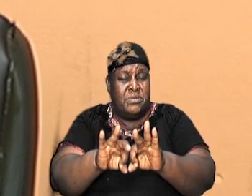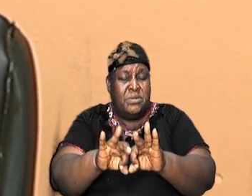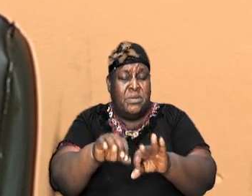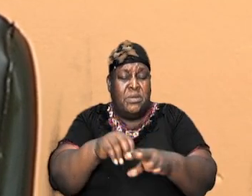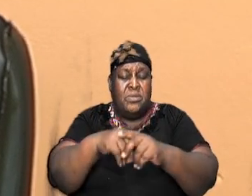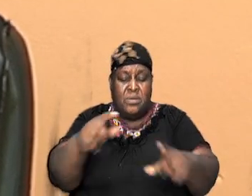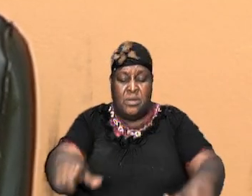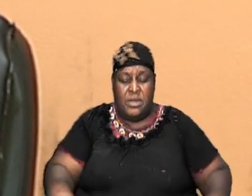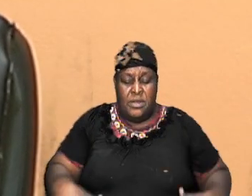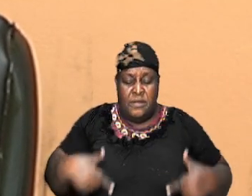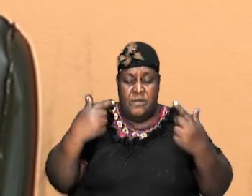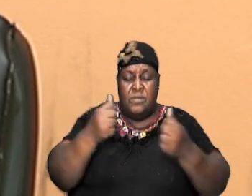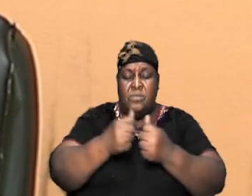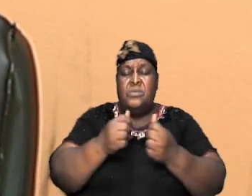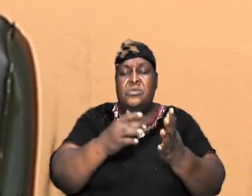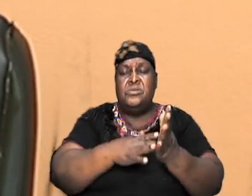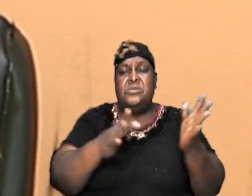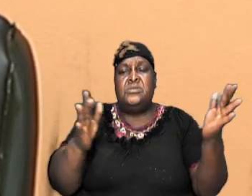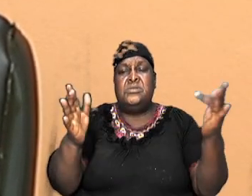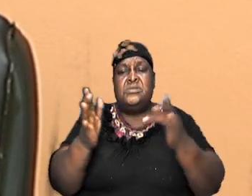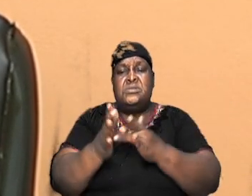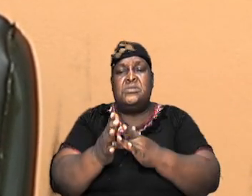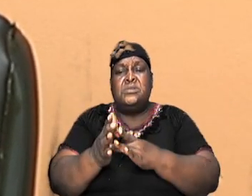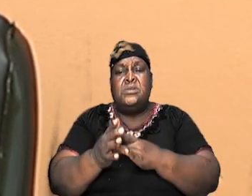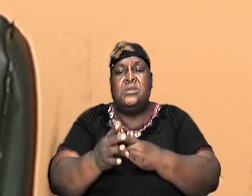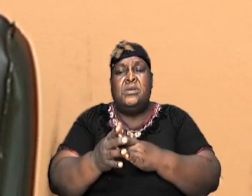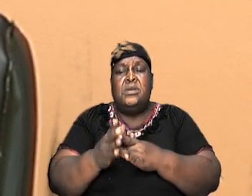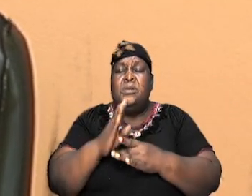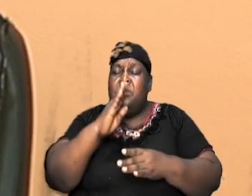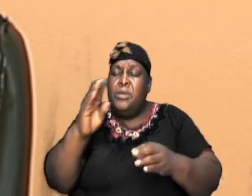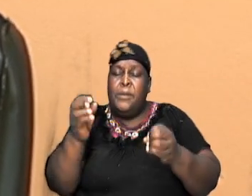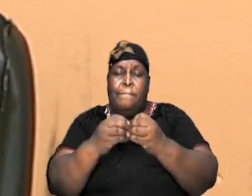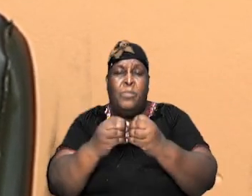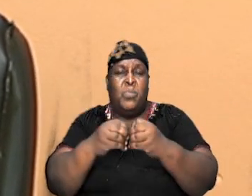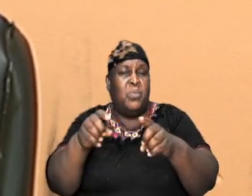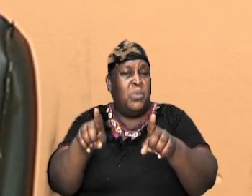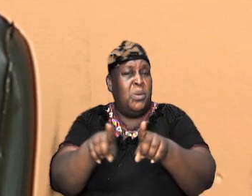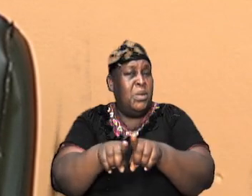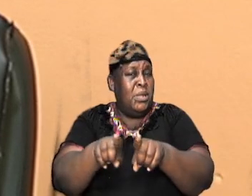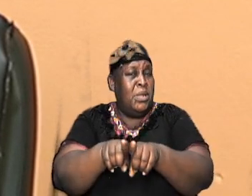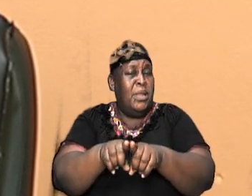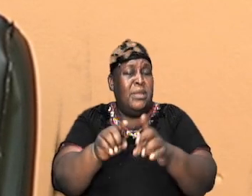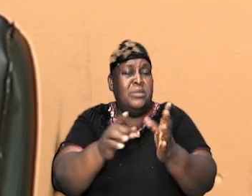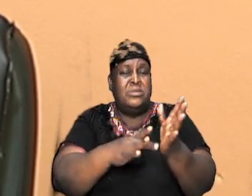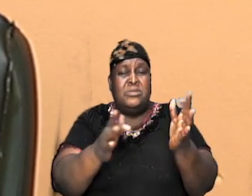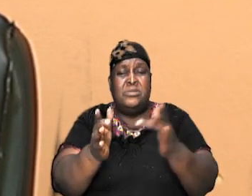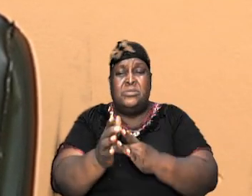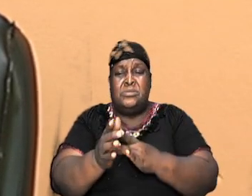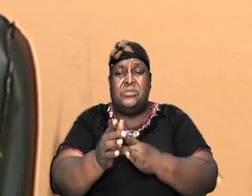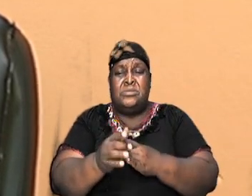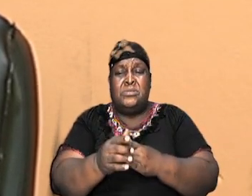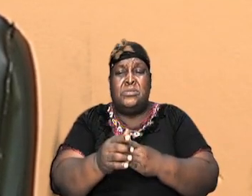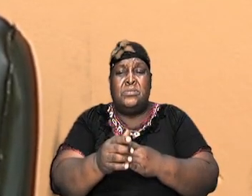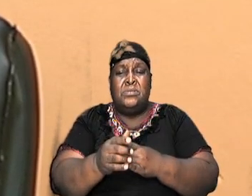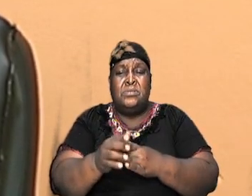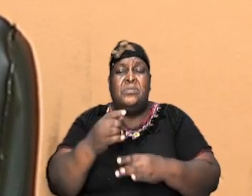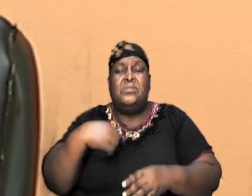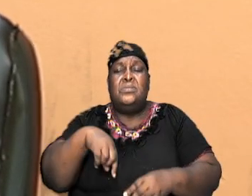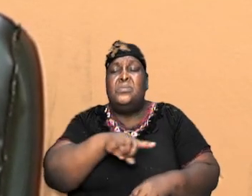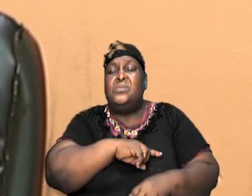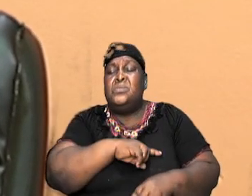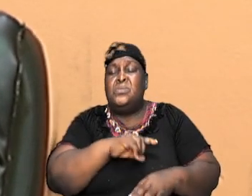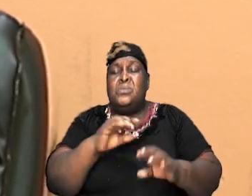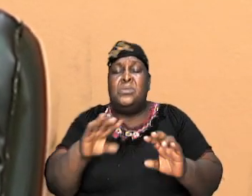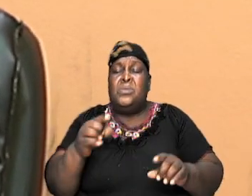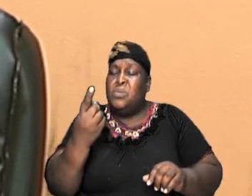with Christ and in our endeavor to be more like him. We can only be more like him when we know more and